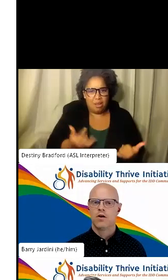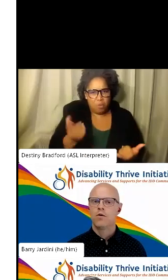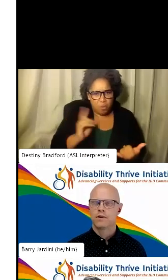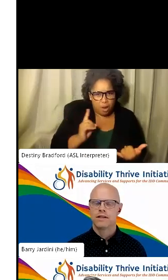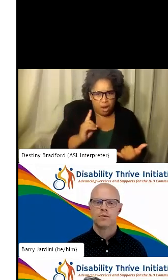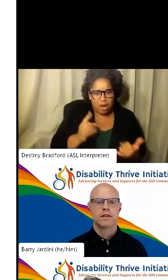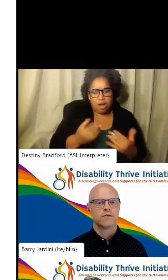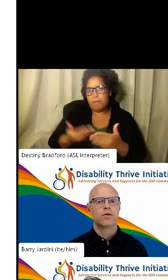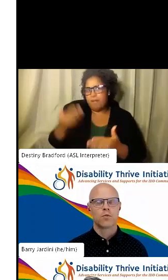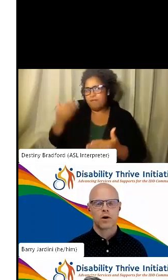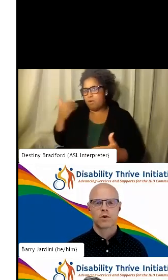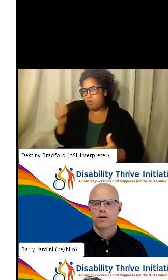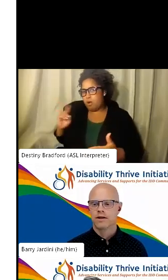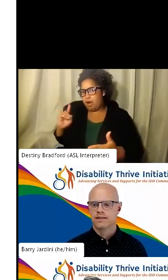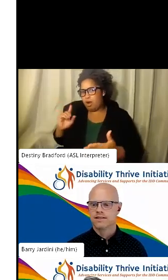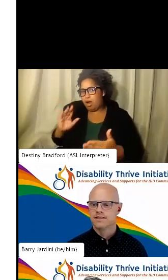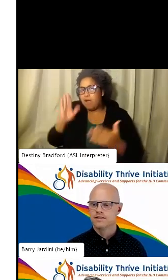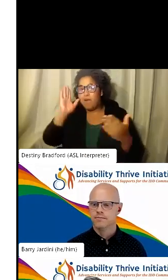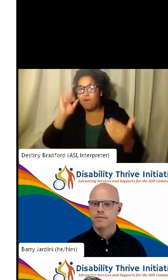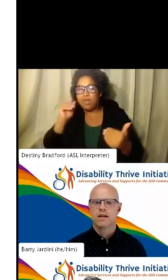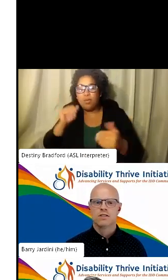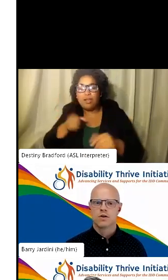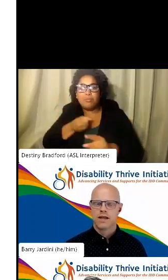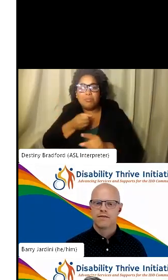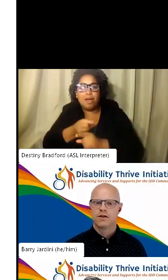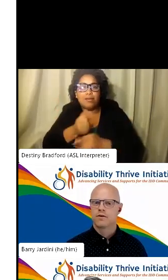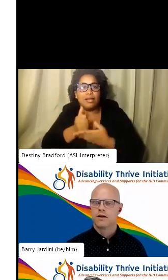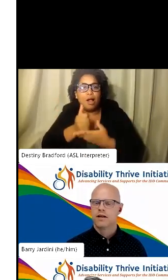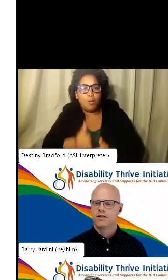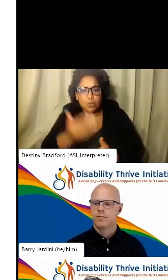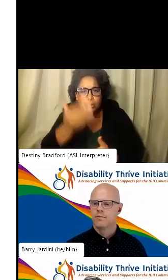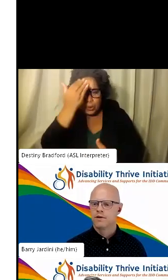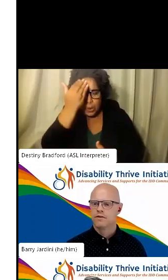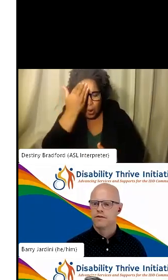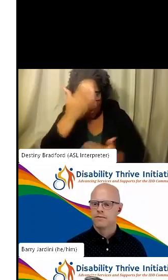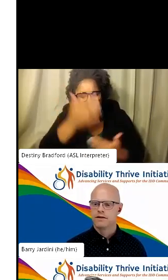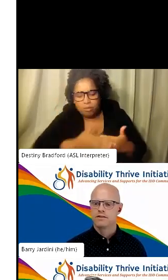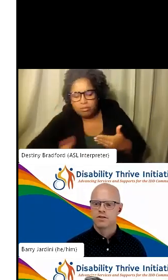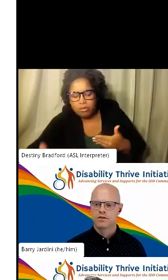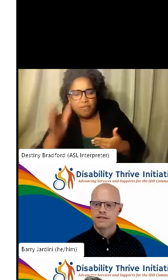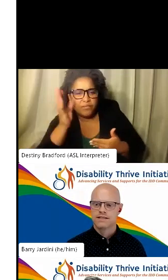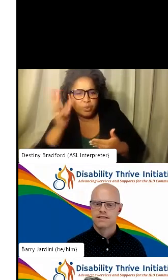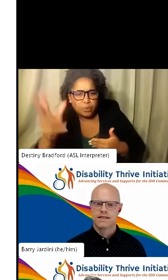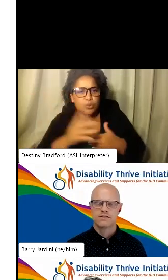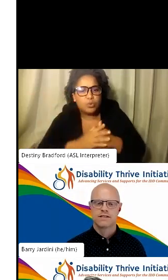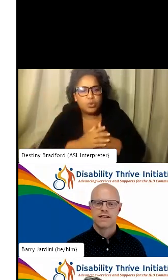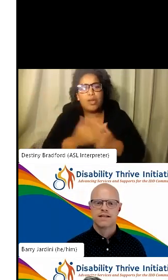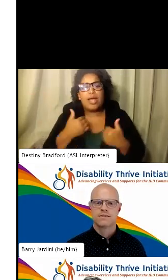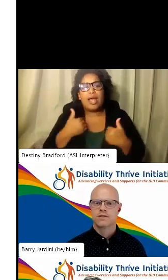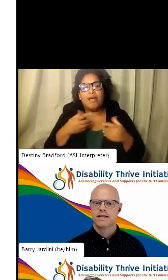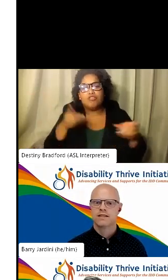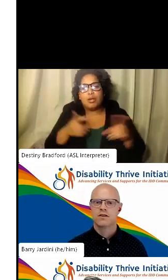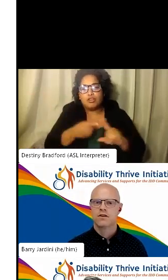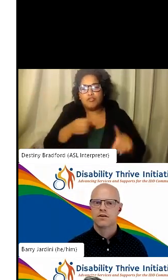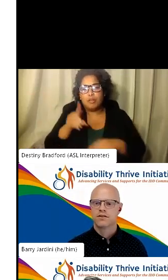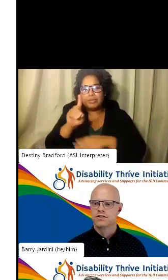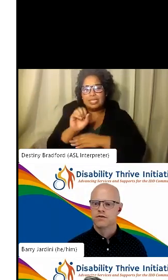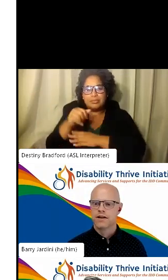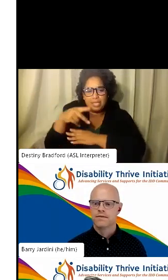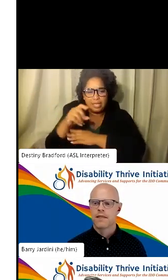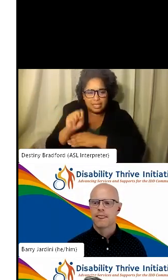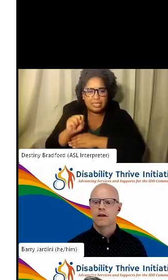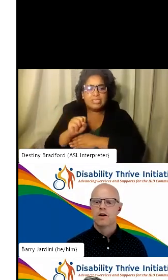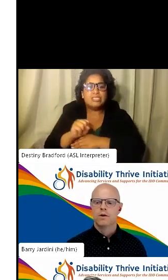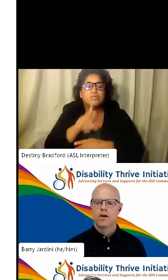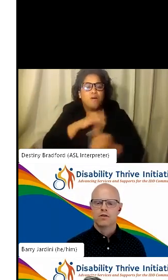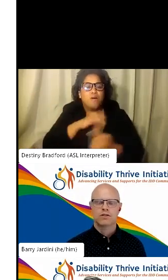been, and hopefully will inform where we're going as a system. So we have the Department of Developmental Services here today to present on the